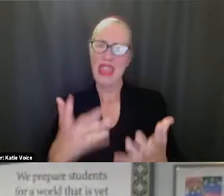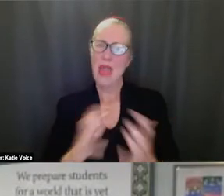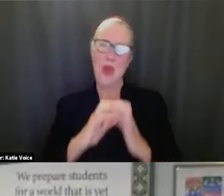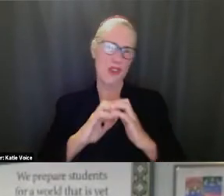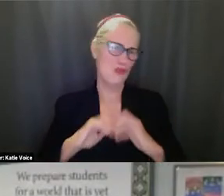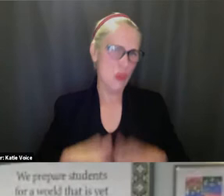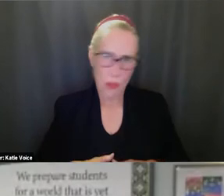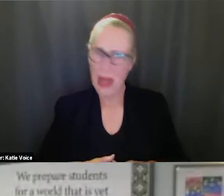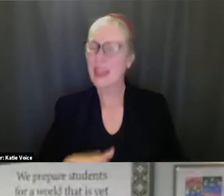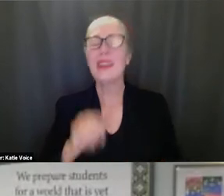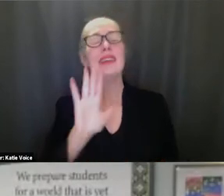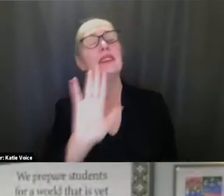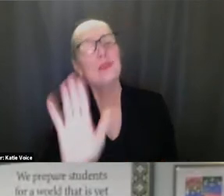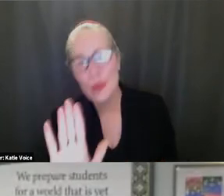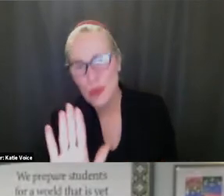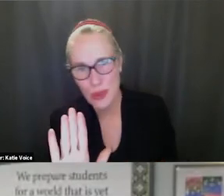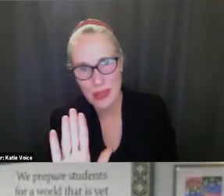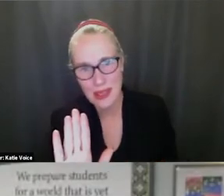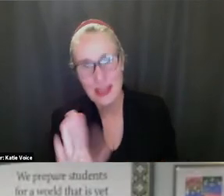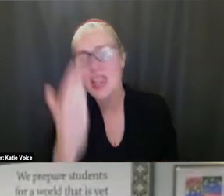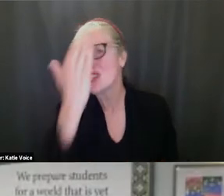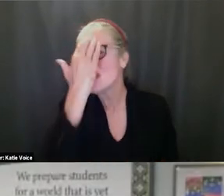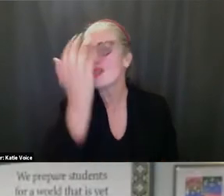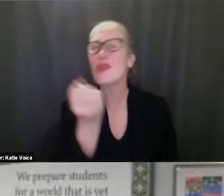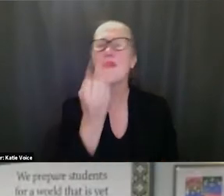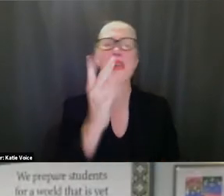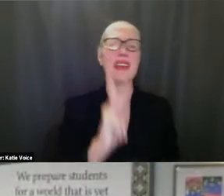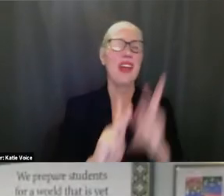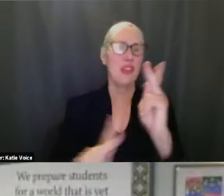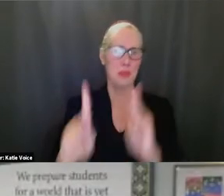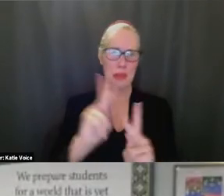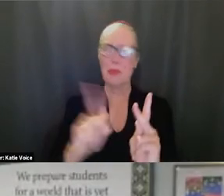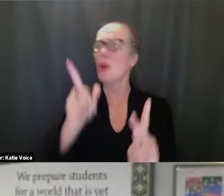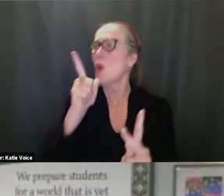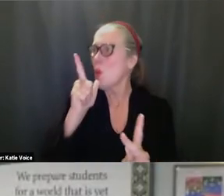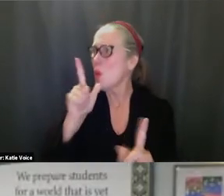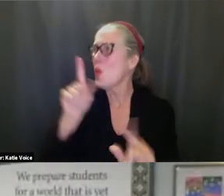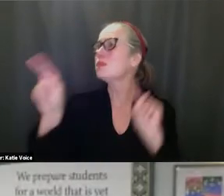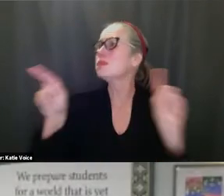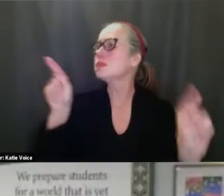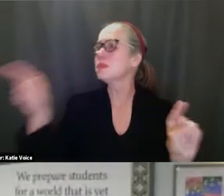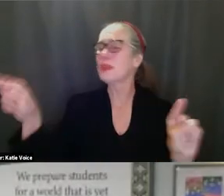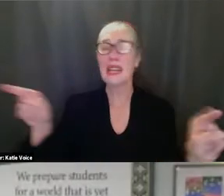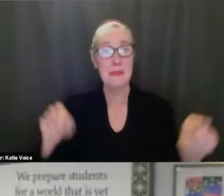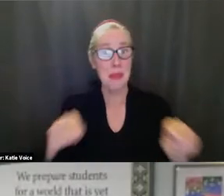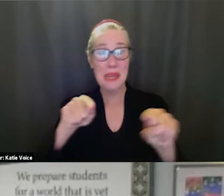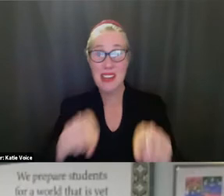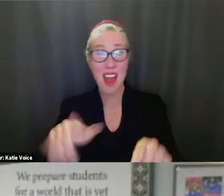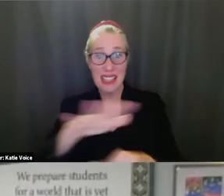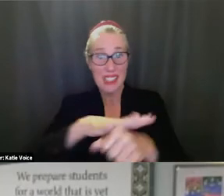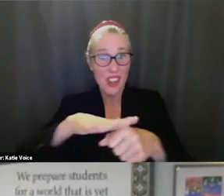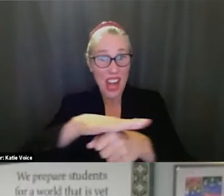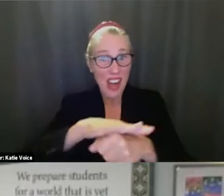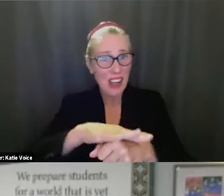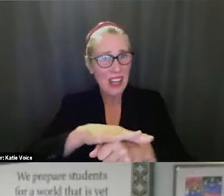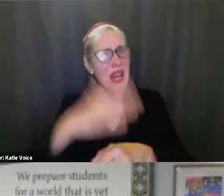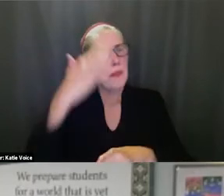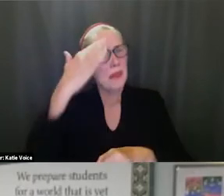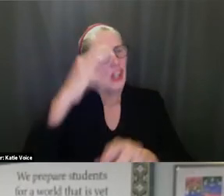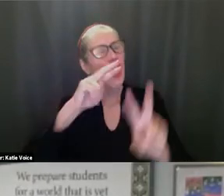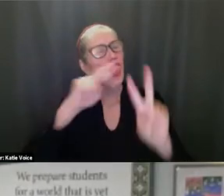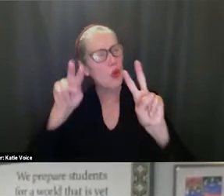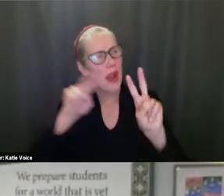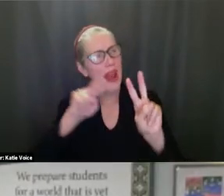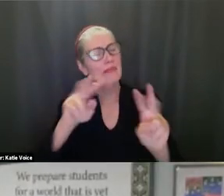here so don't do it just just know there's so many other people standing up maybe not right you know right in your area but just just start looking around